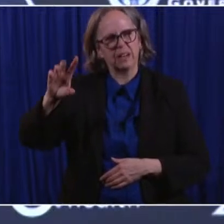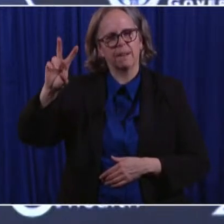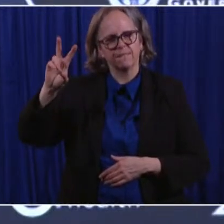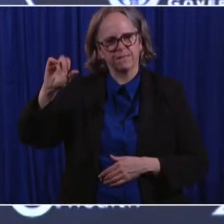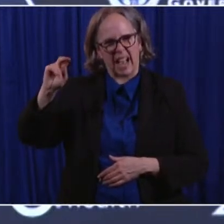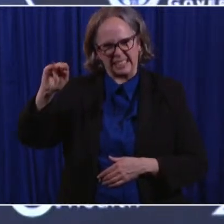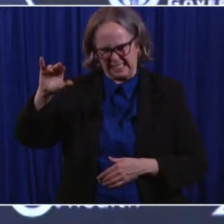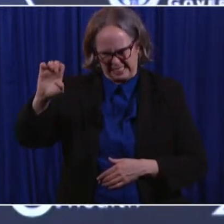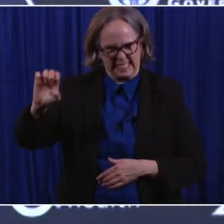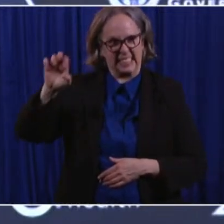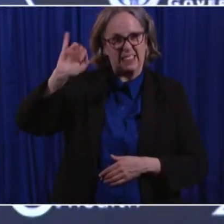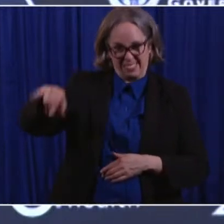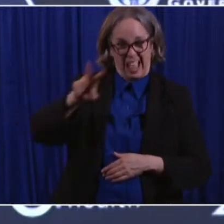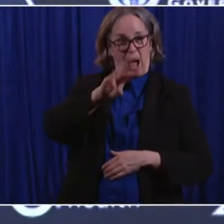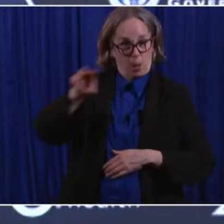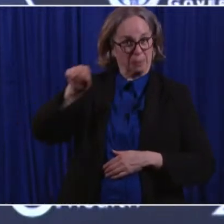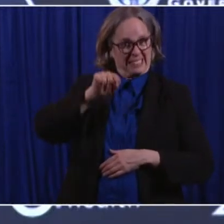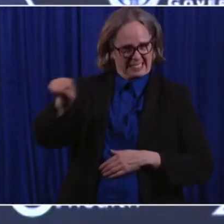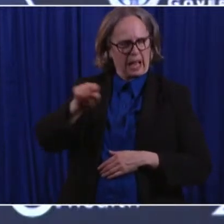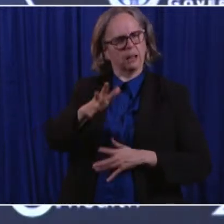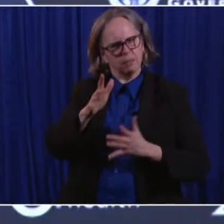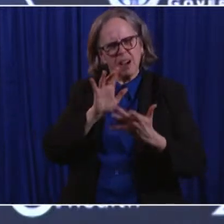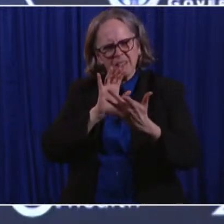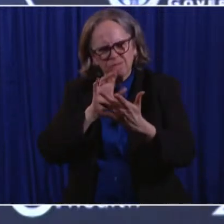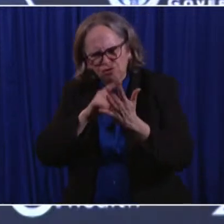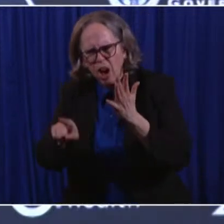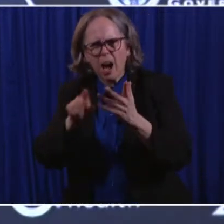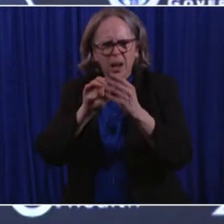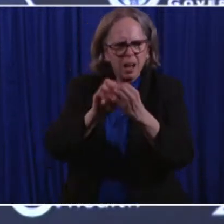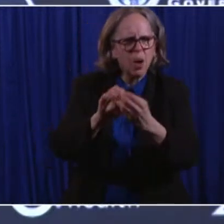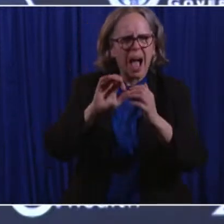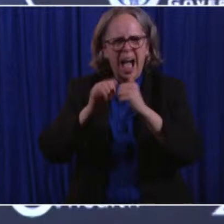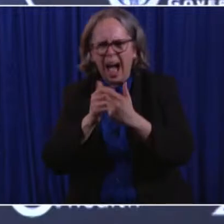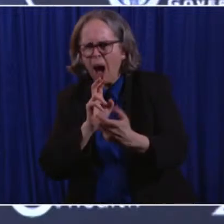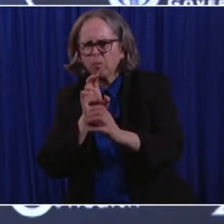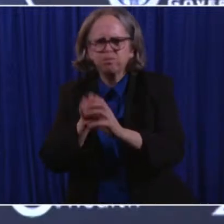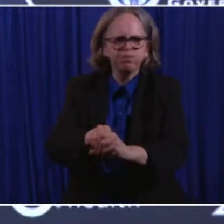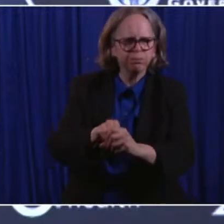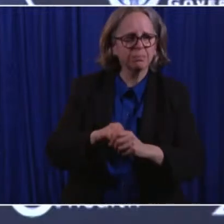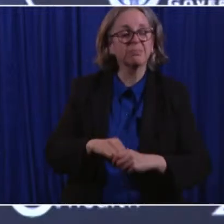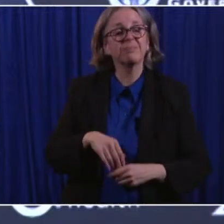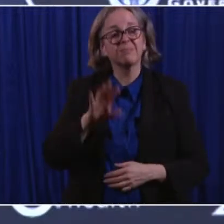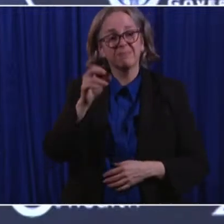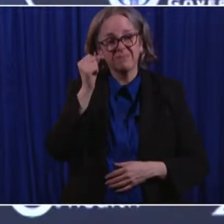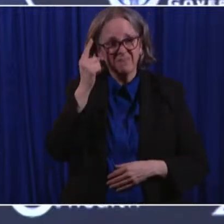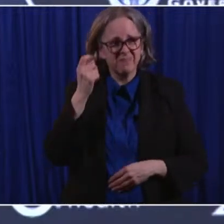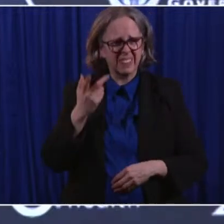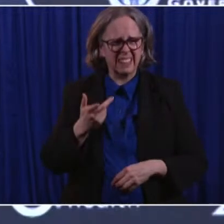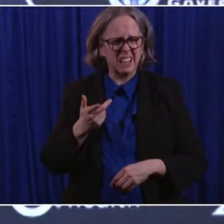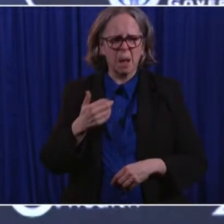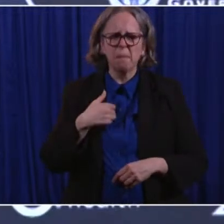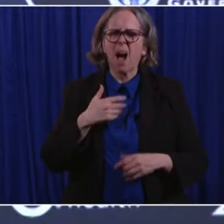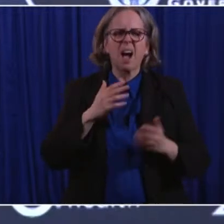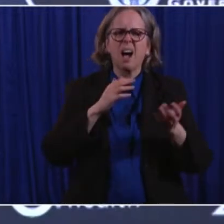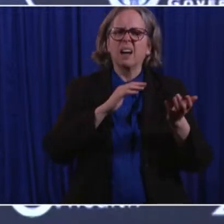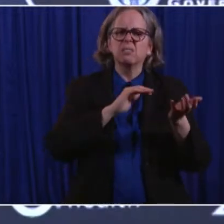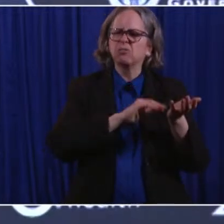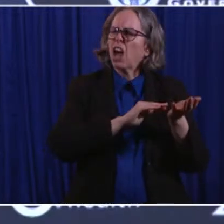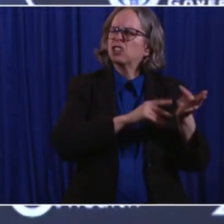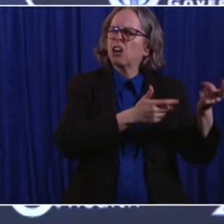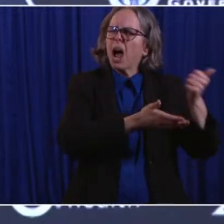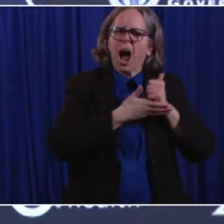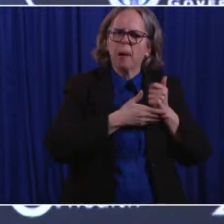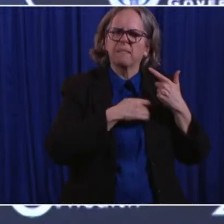outside the state's program, we still need to know that you are signed up. Let me talk for a moment